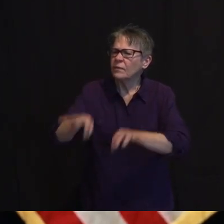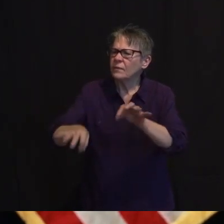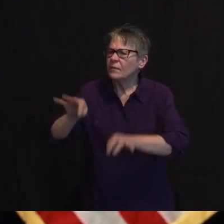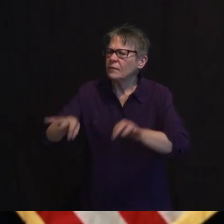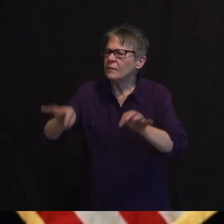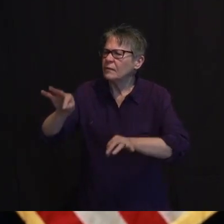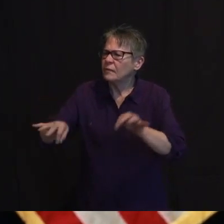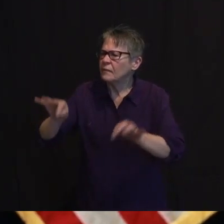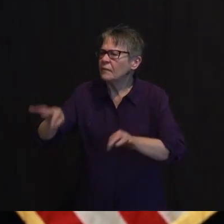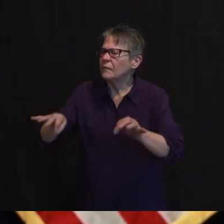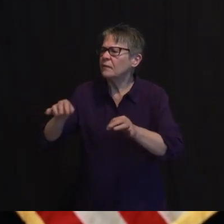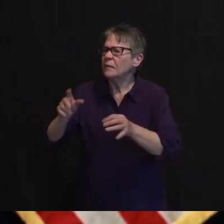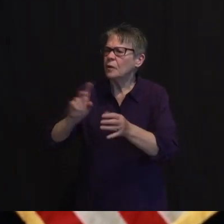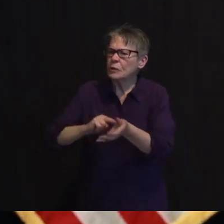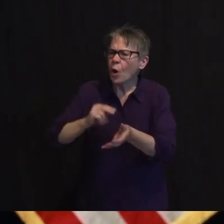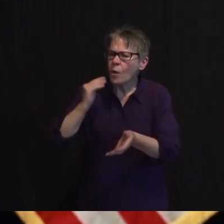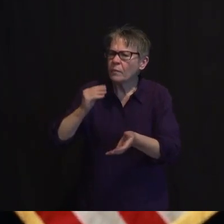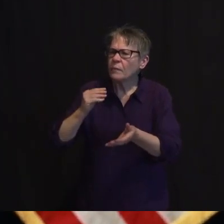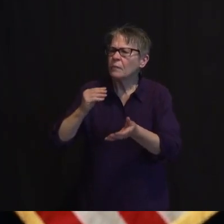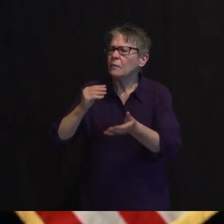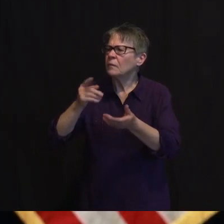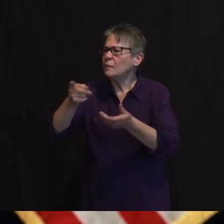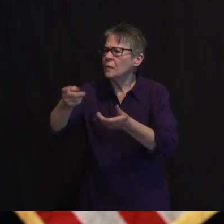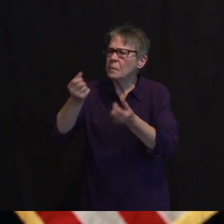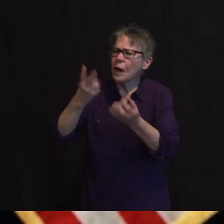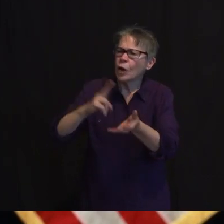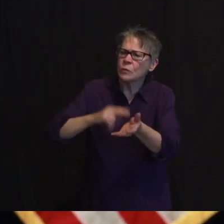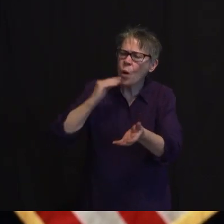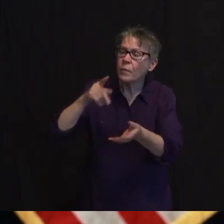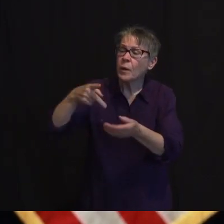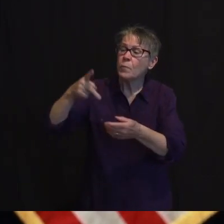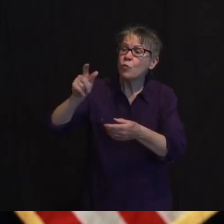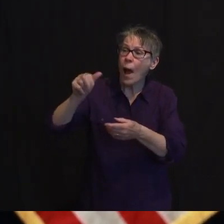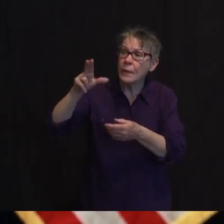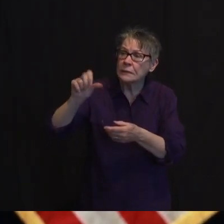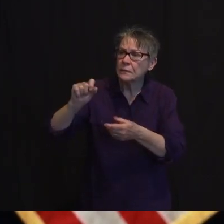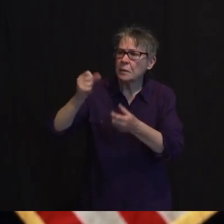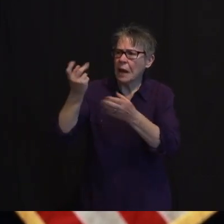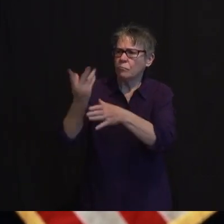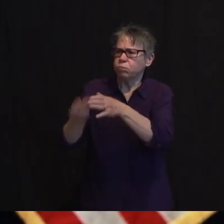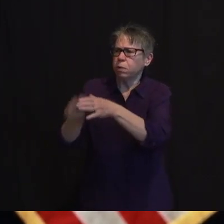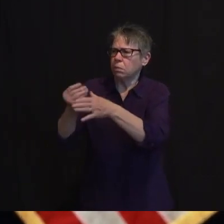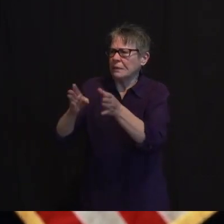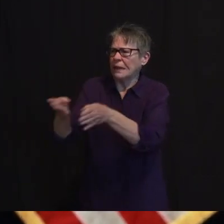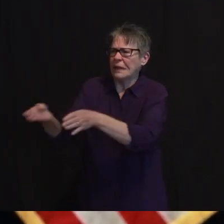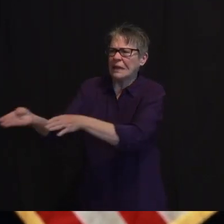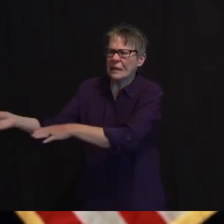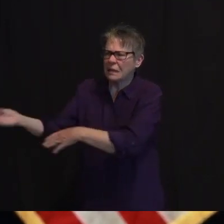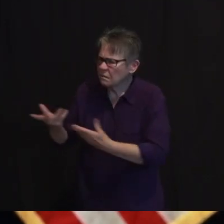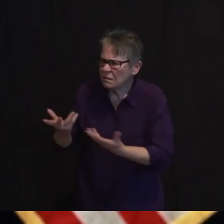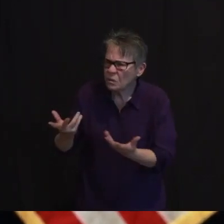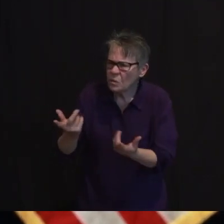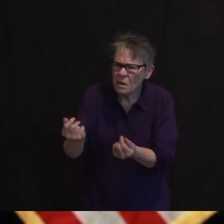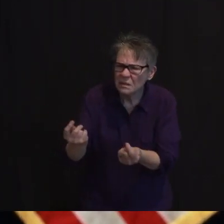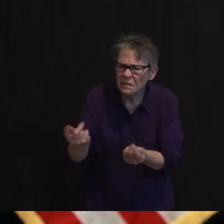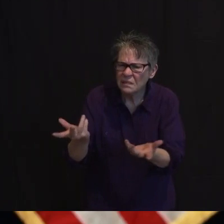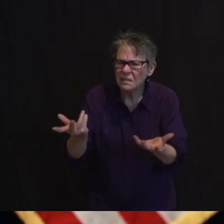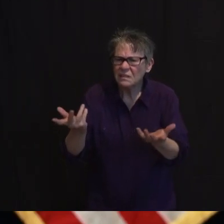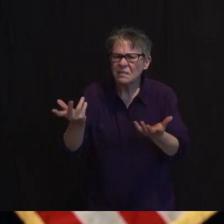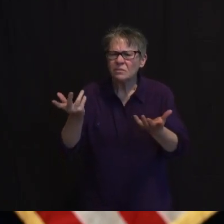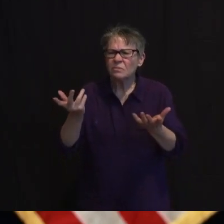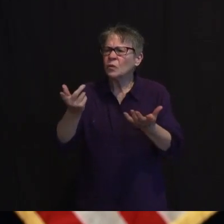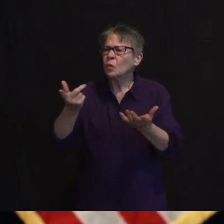of nursing homes? And we're still getting a lot of reports of deaths at nursing homes and veterans homes, specifically where